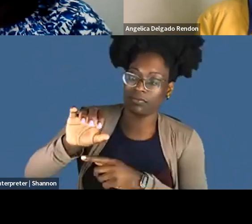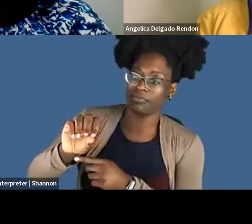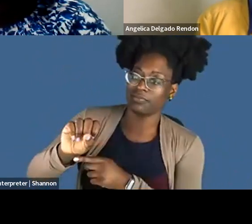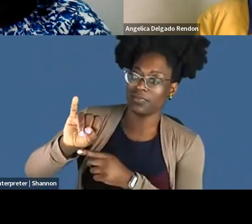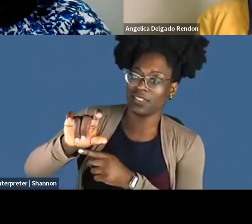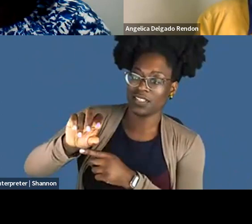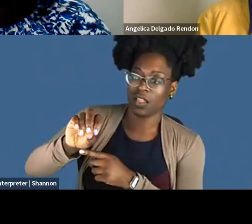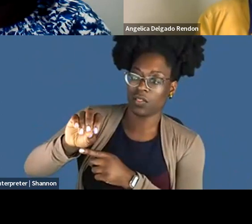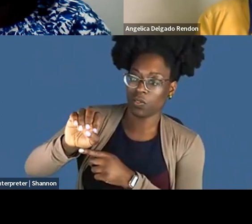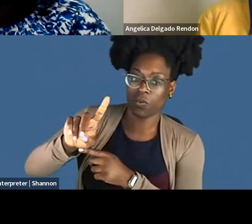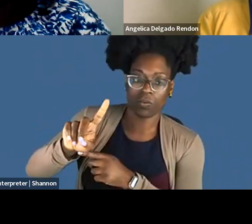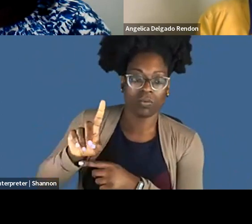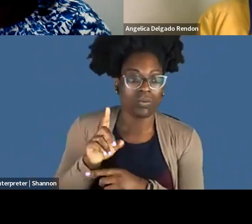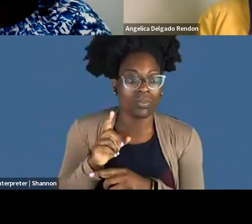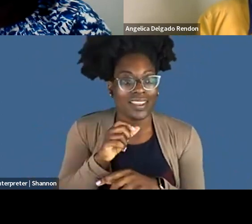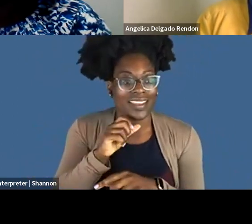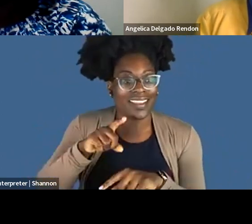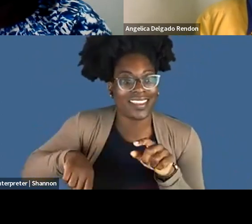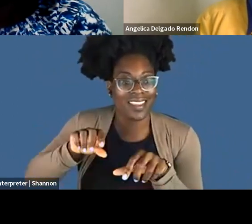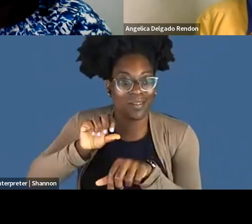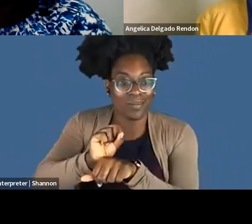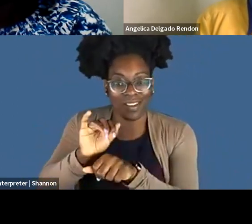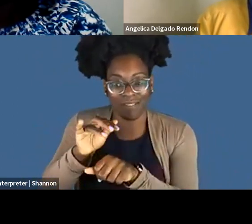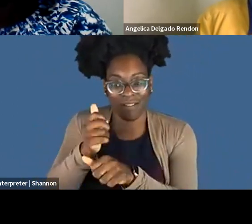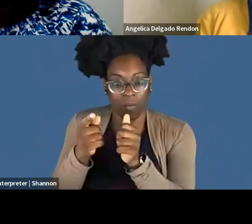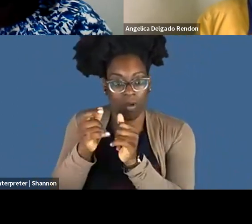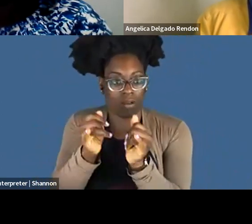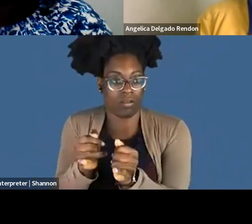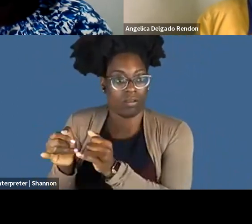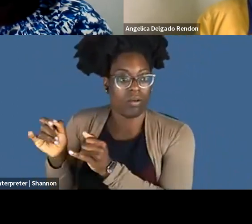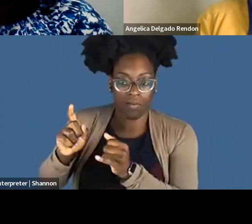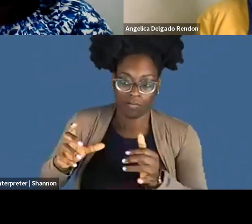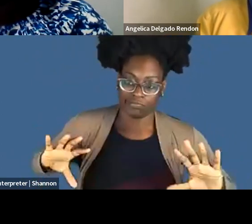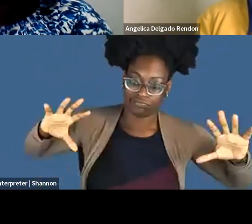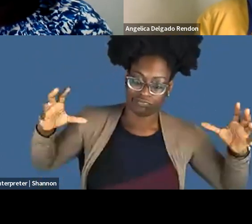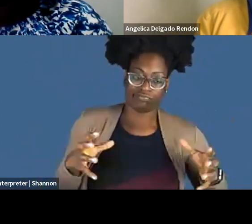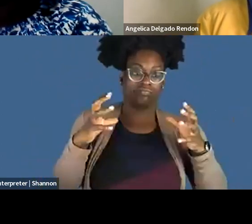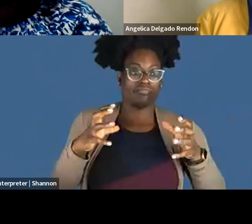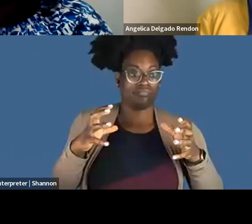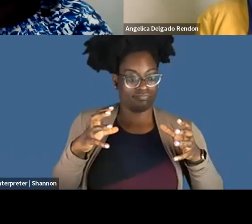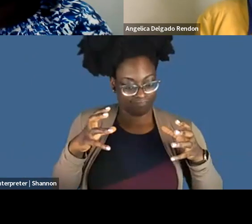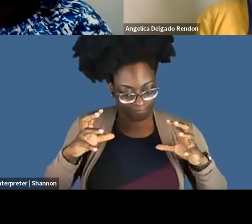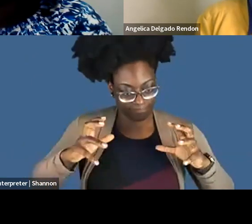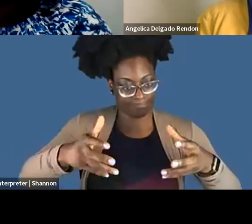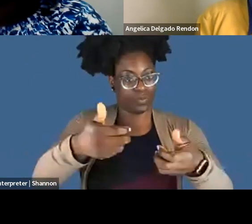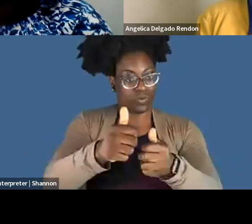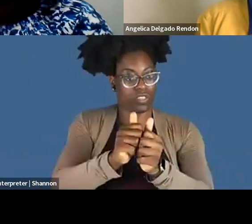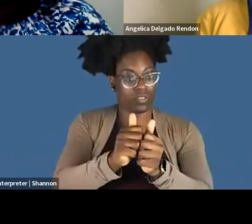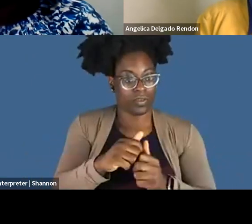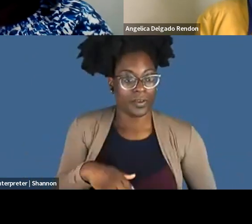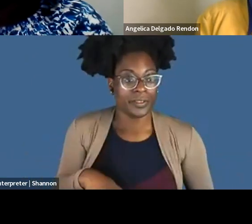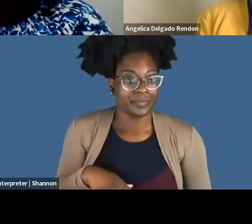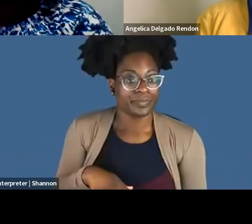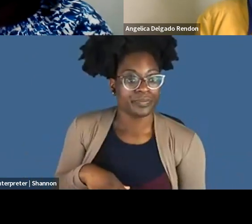Yeah, thank you for that. Trust and transparency is really key to all of these